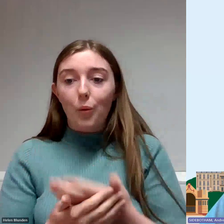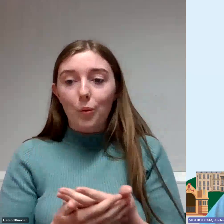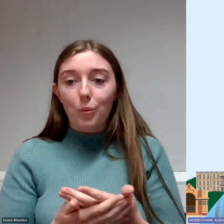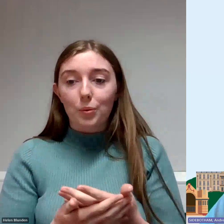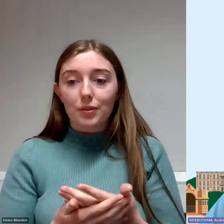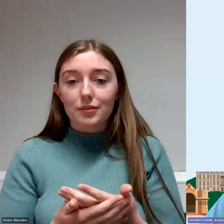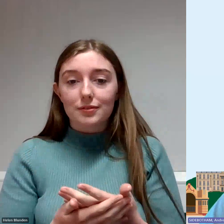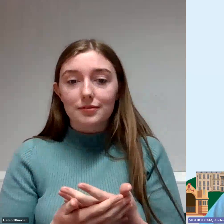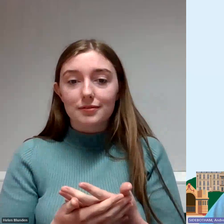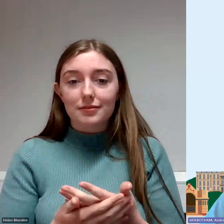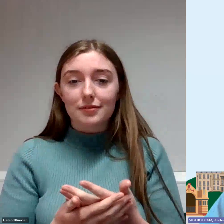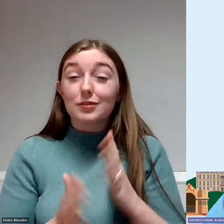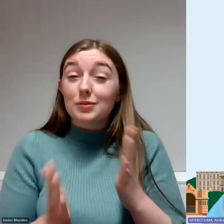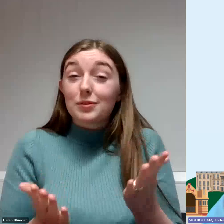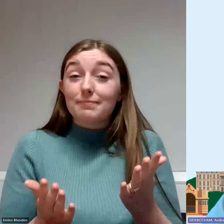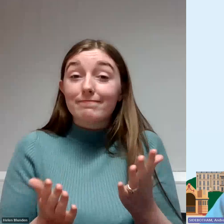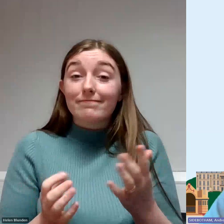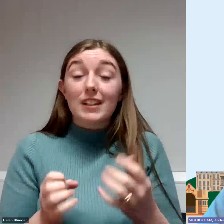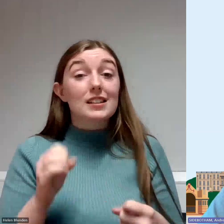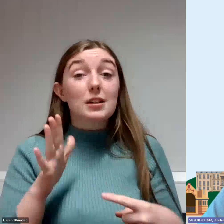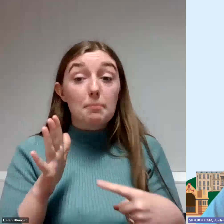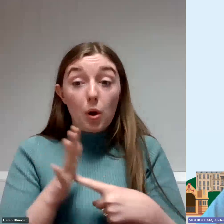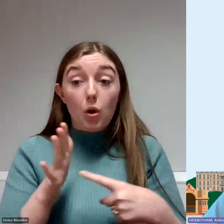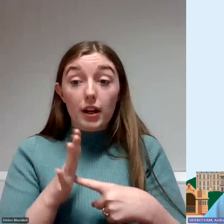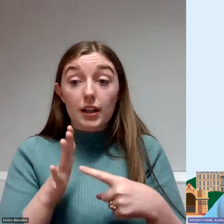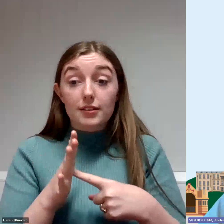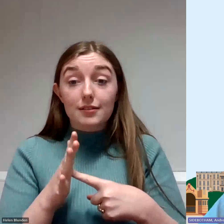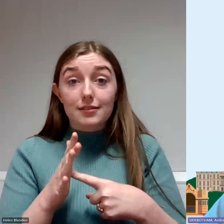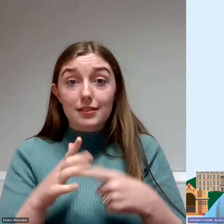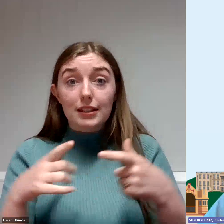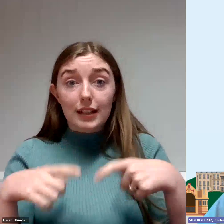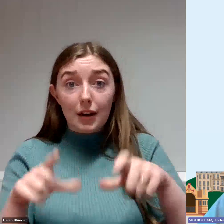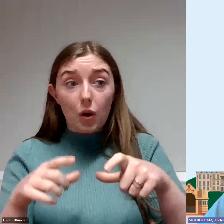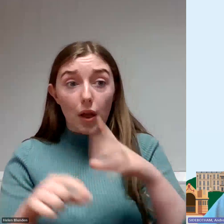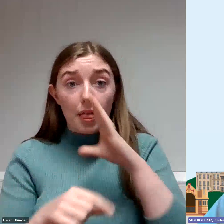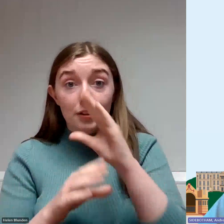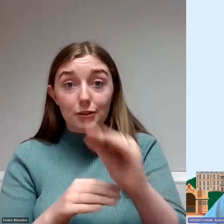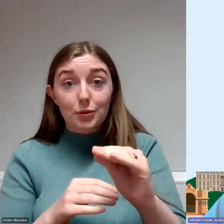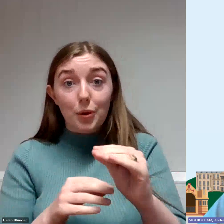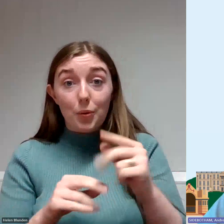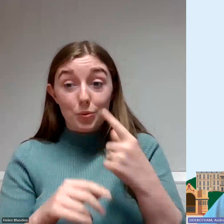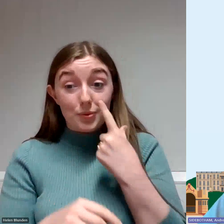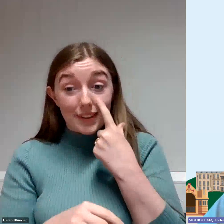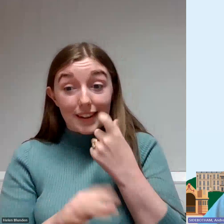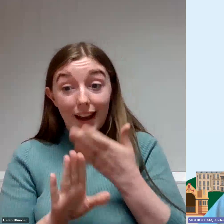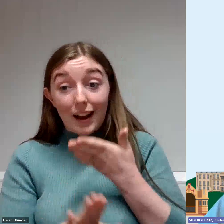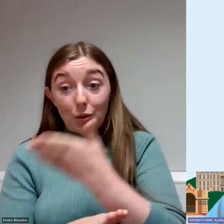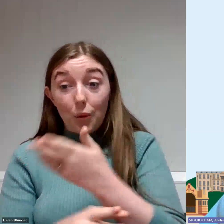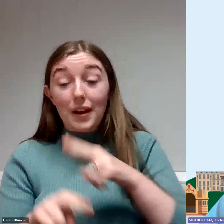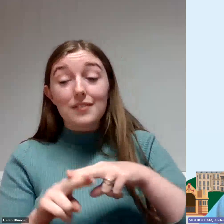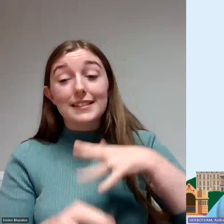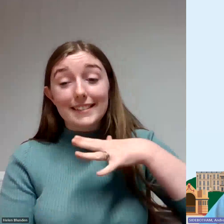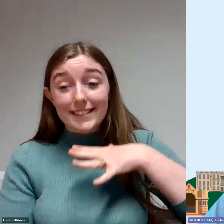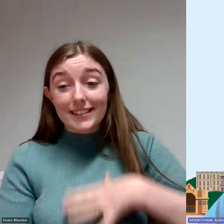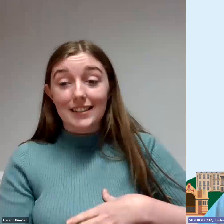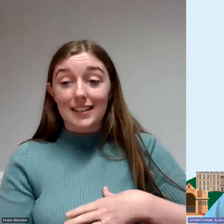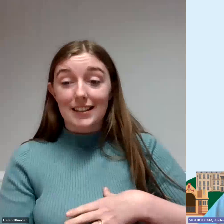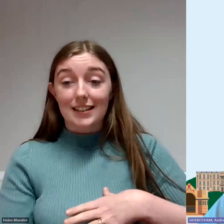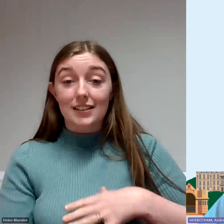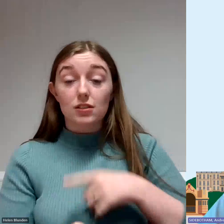really important to keep that message current and not do anything that diminishes that, but at the same time increase